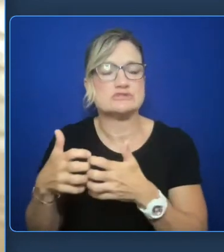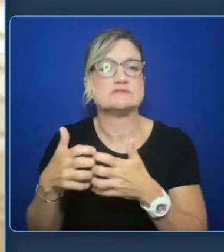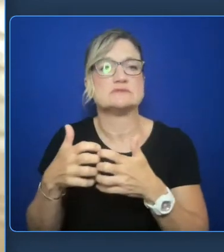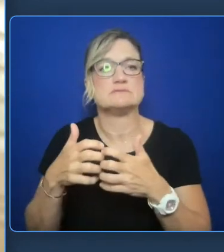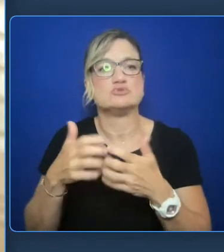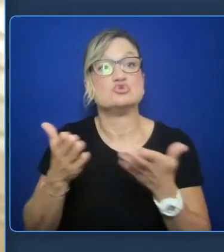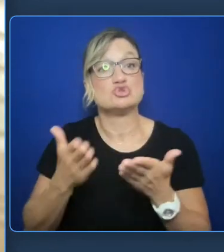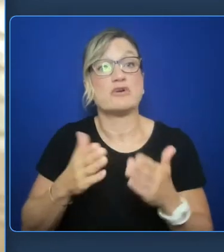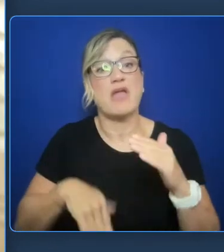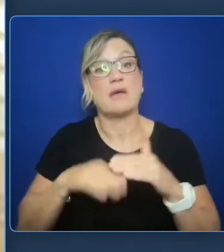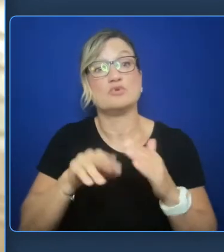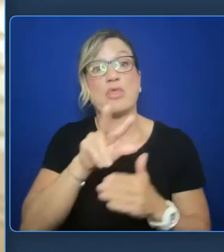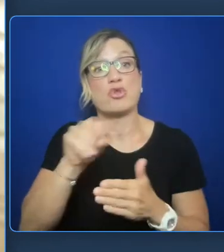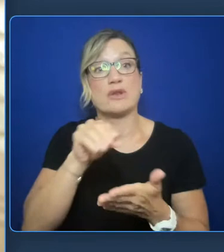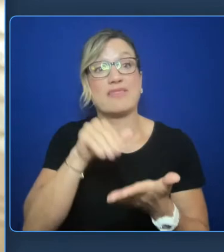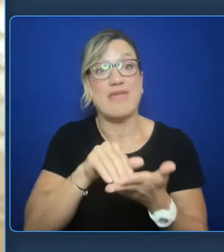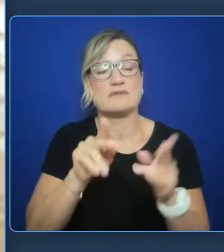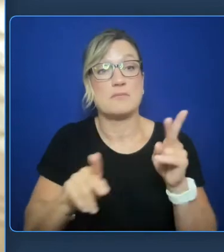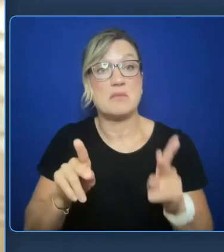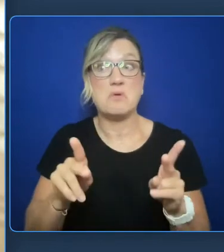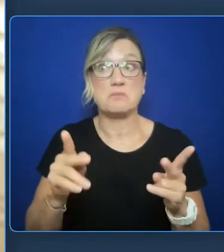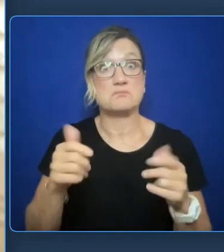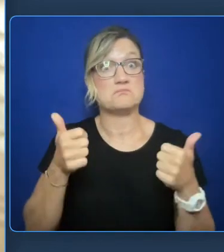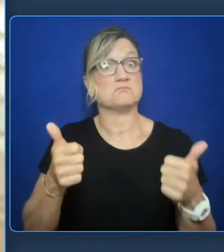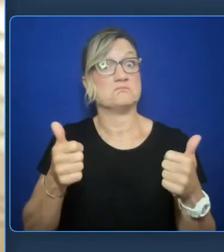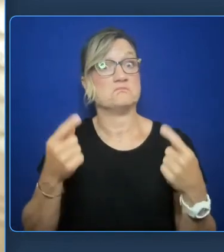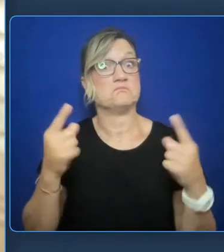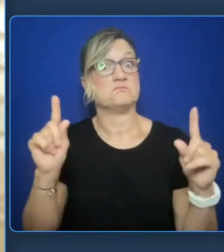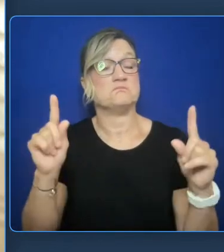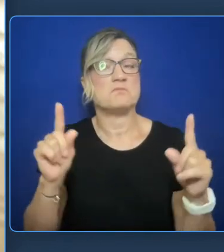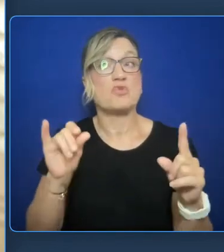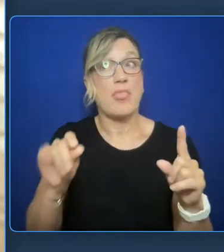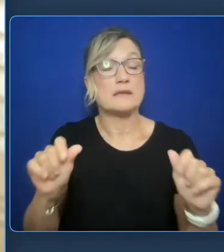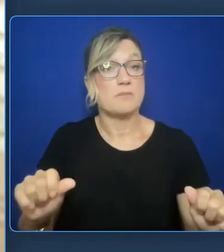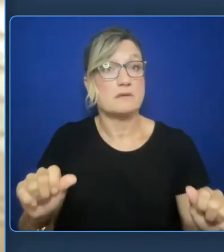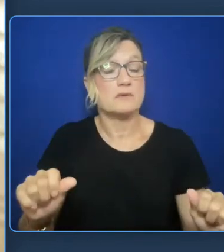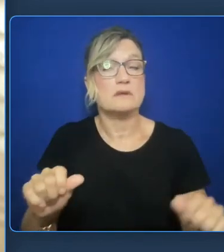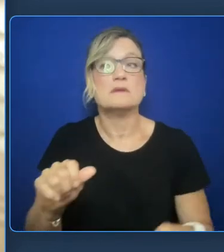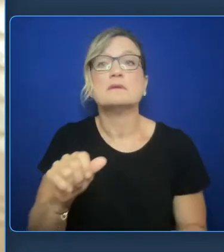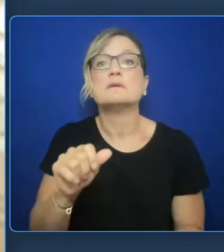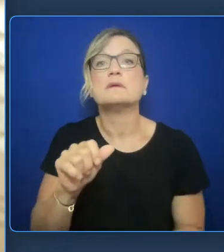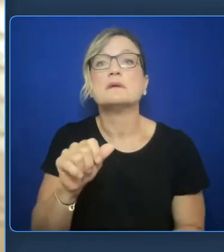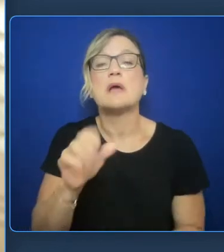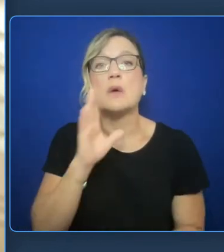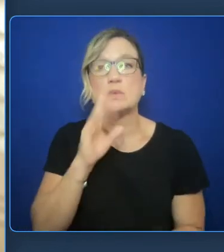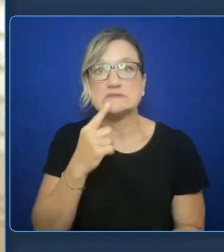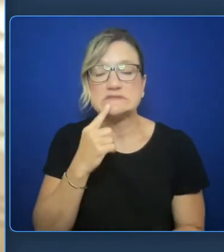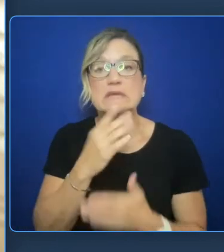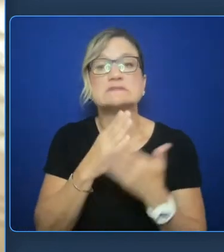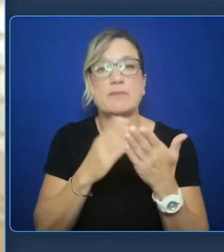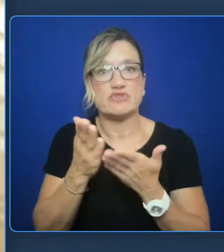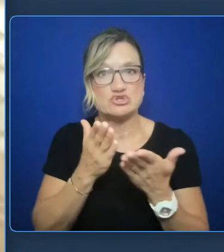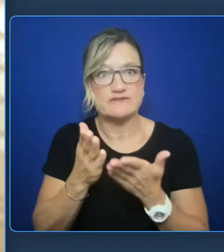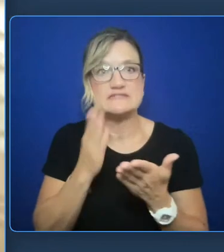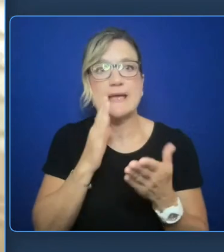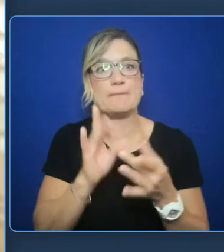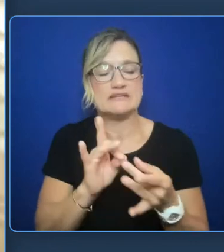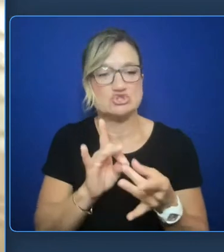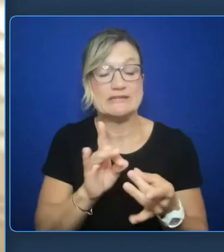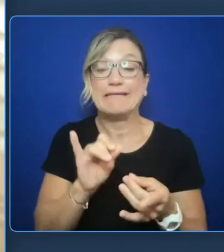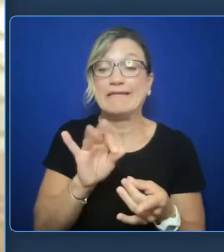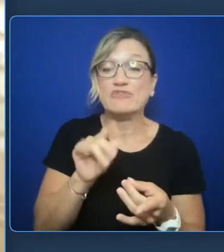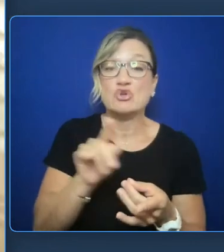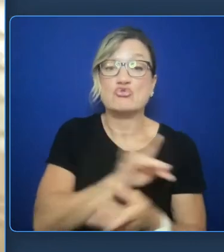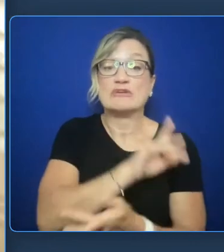to 30,000 people fairly effectively. So that is a possibility. I will say that some of the services that I mentioned, if